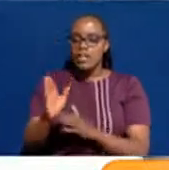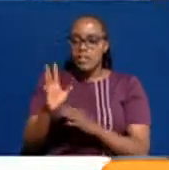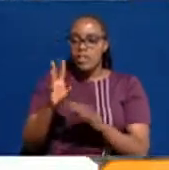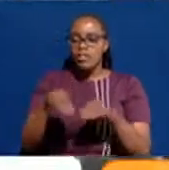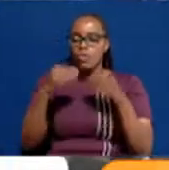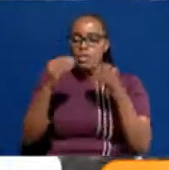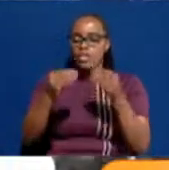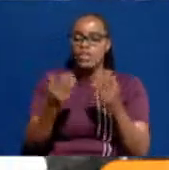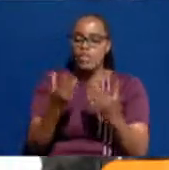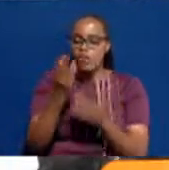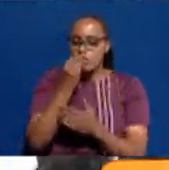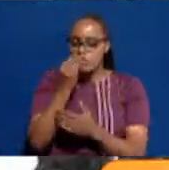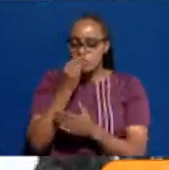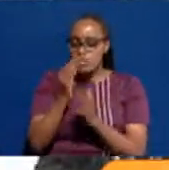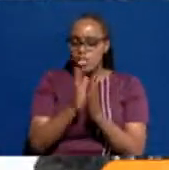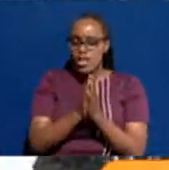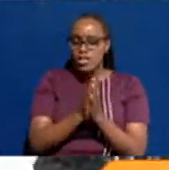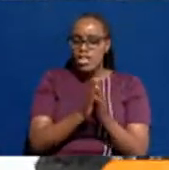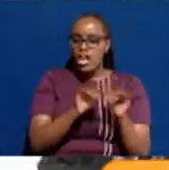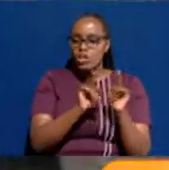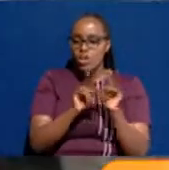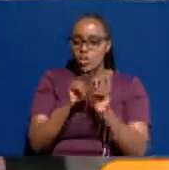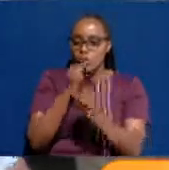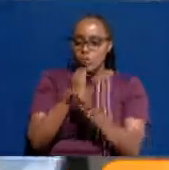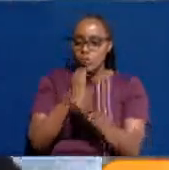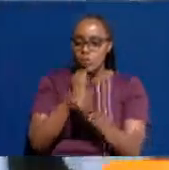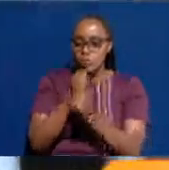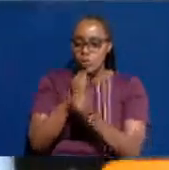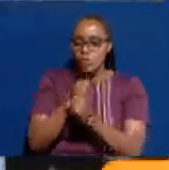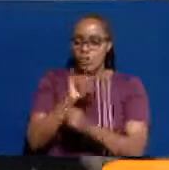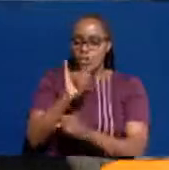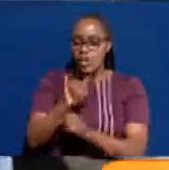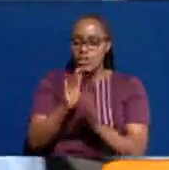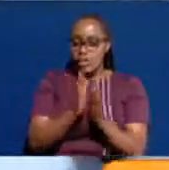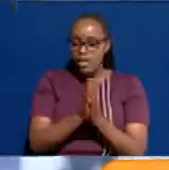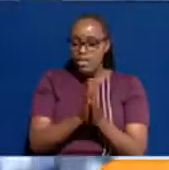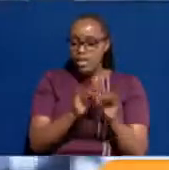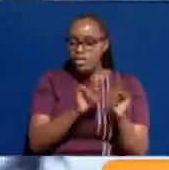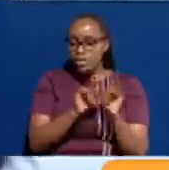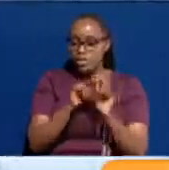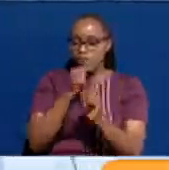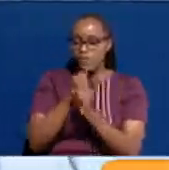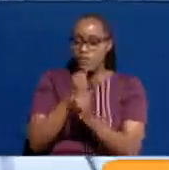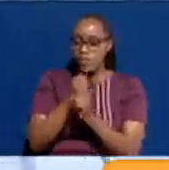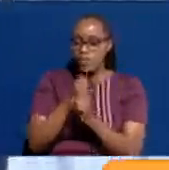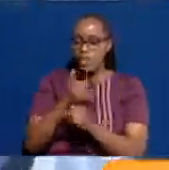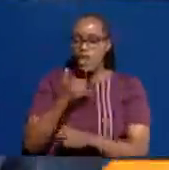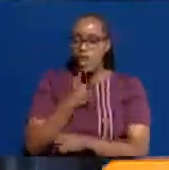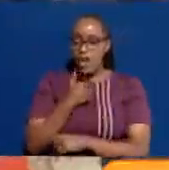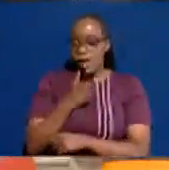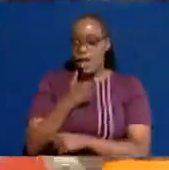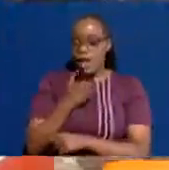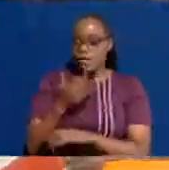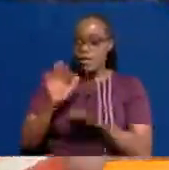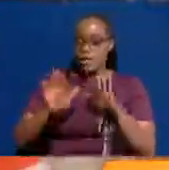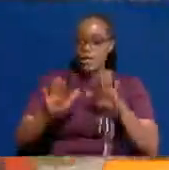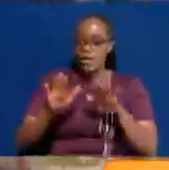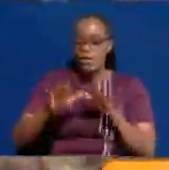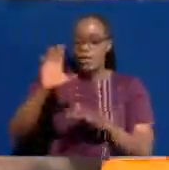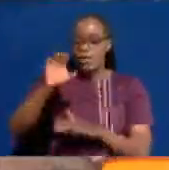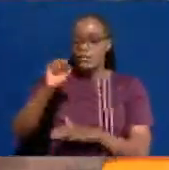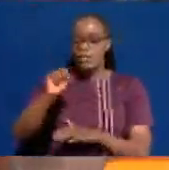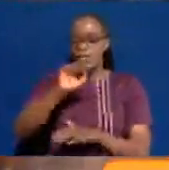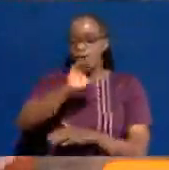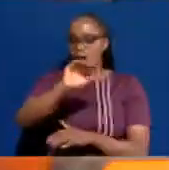donate dry foodstuffs such as tea, coffee and nuts in aid of those affected by the earthquake. The CS has